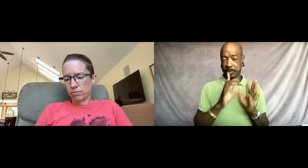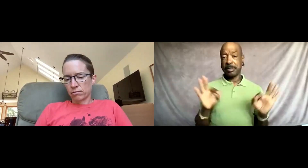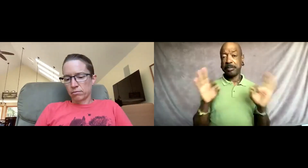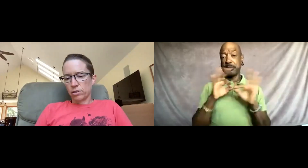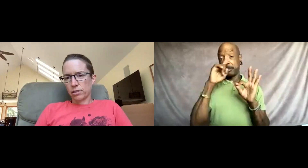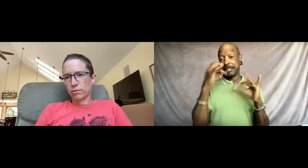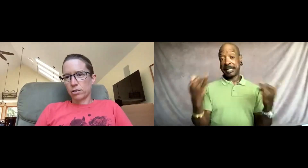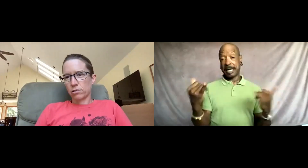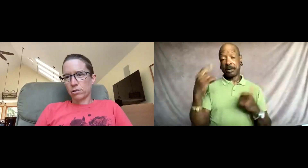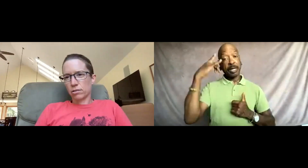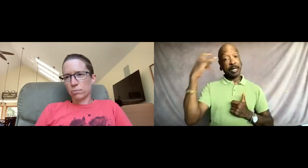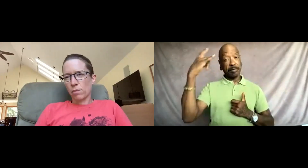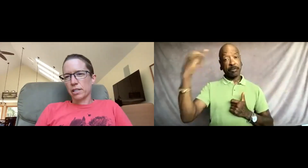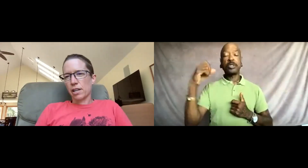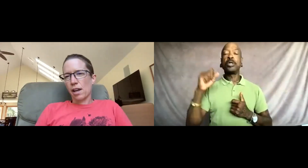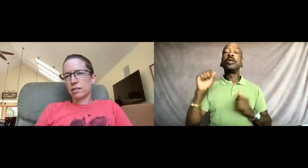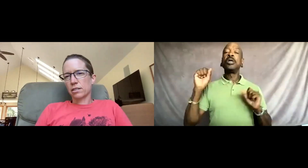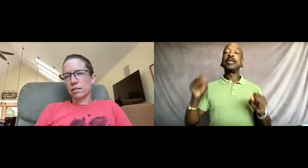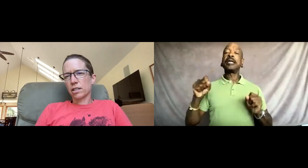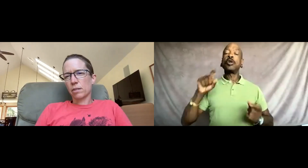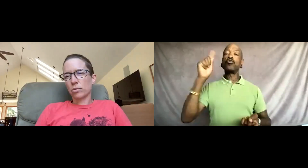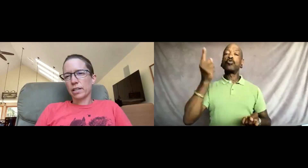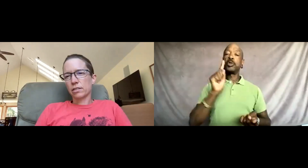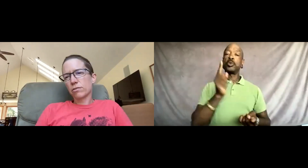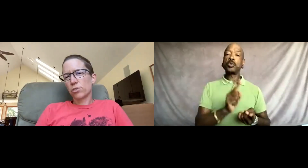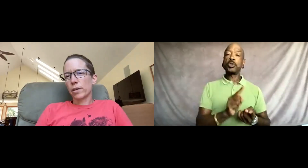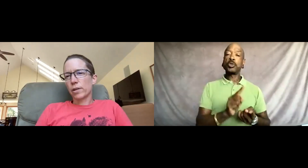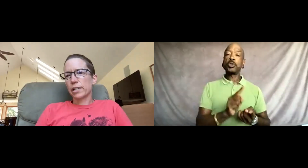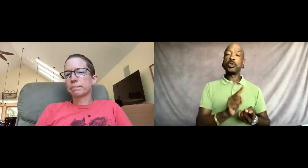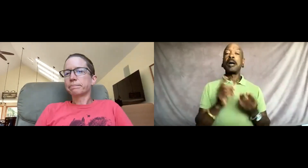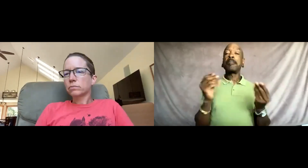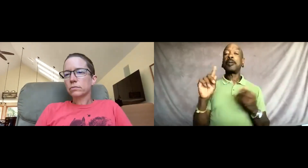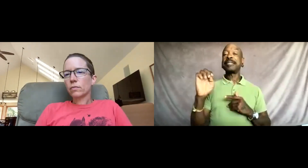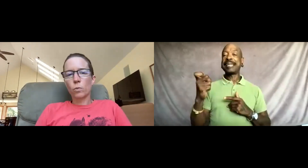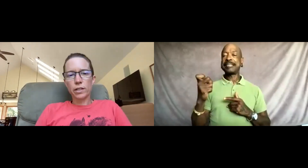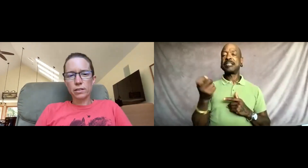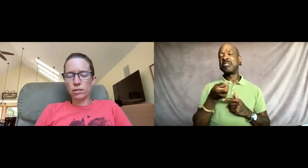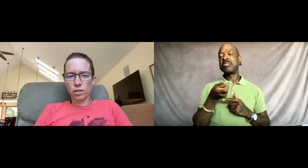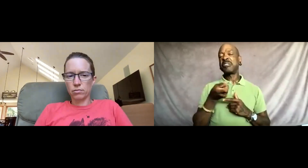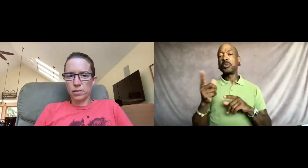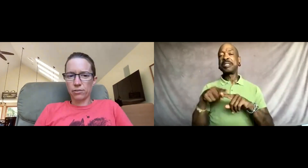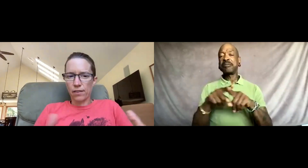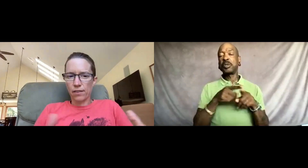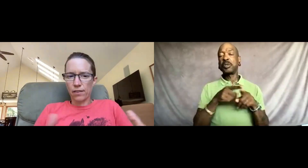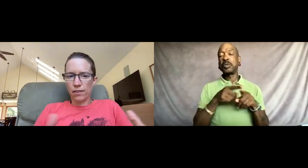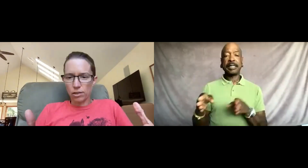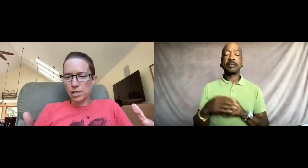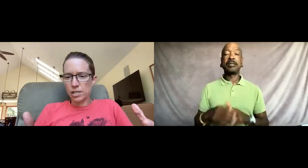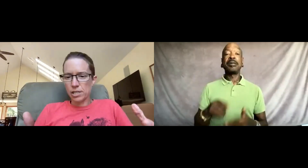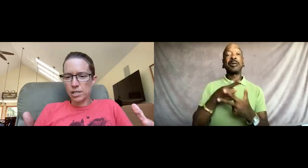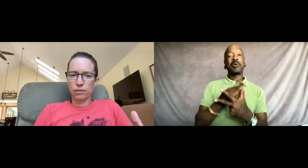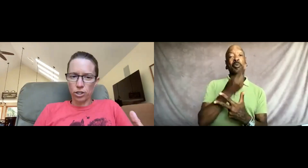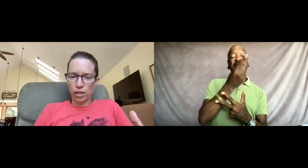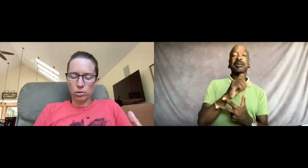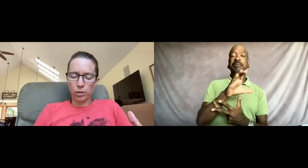California, you can reduce property taxes in a few ways. One is you can be a 501c3